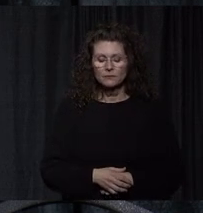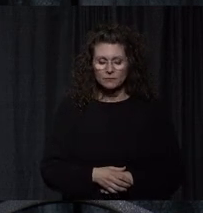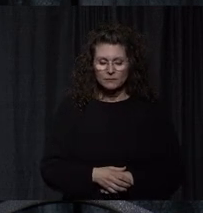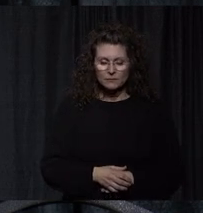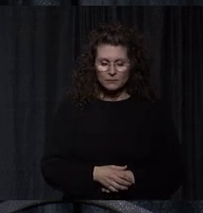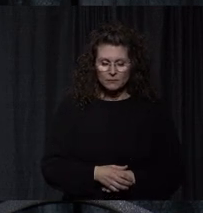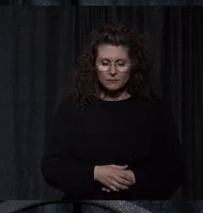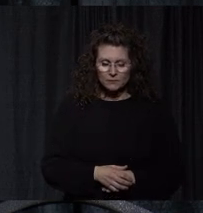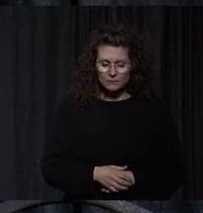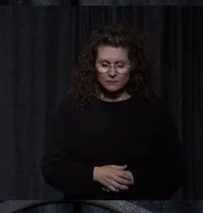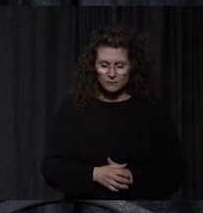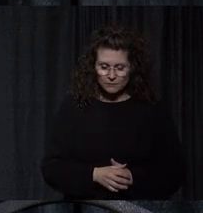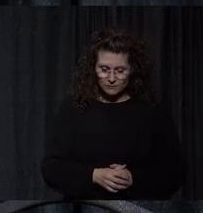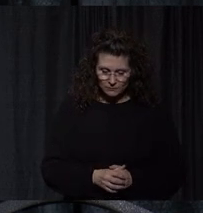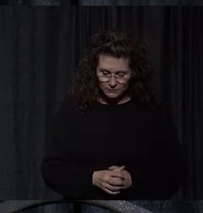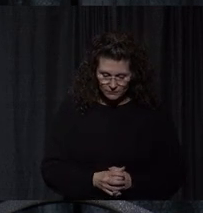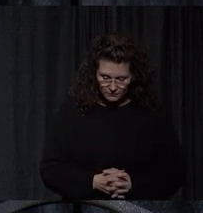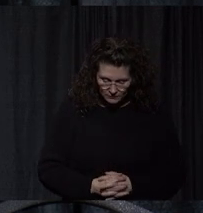say that,